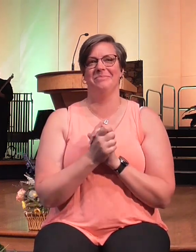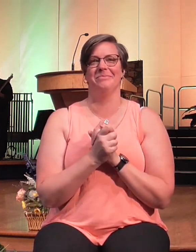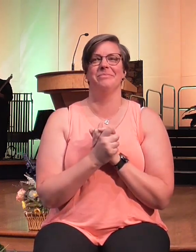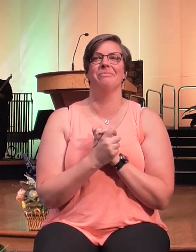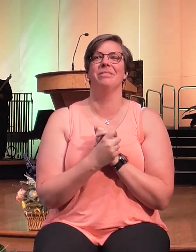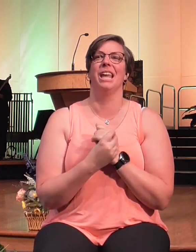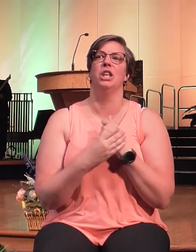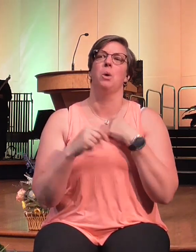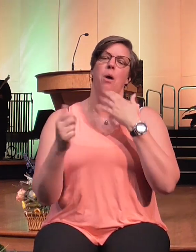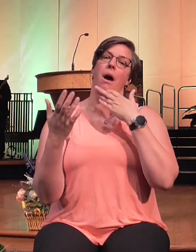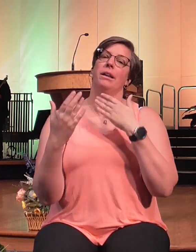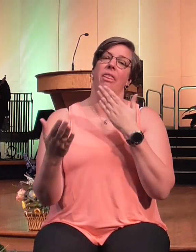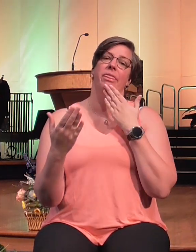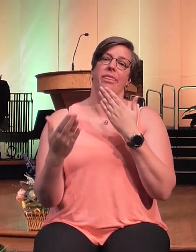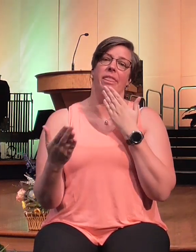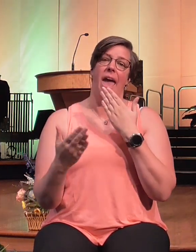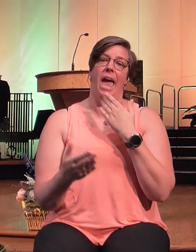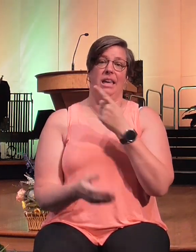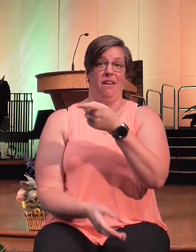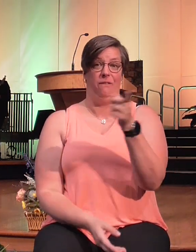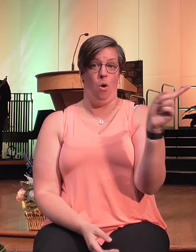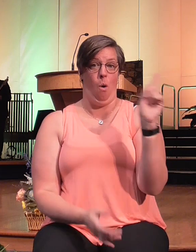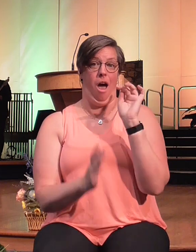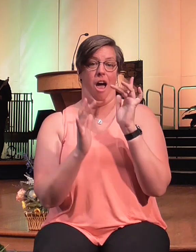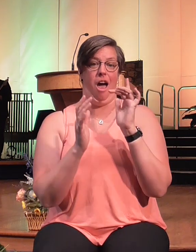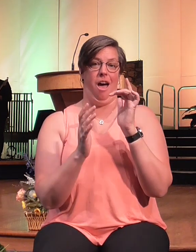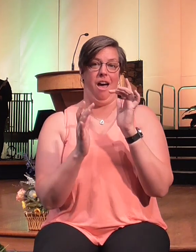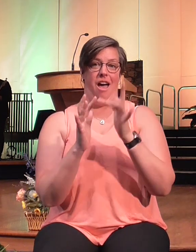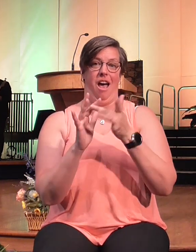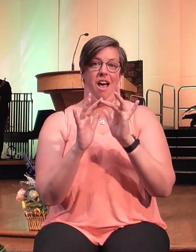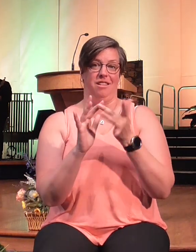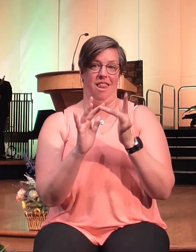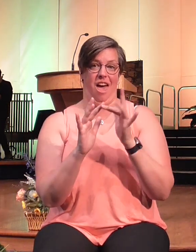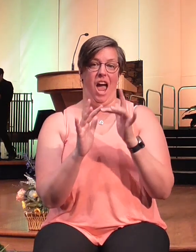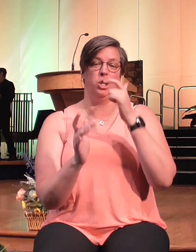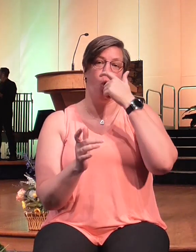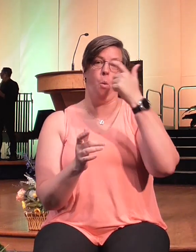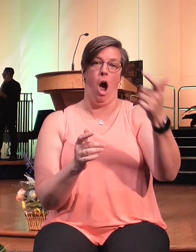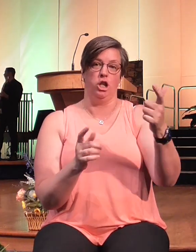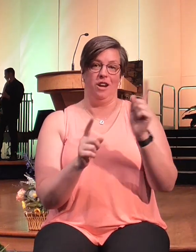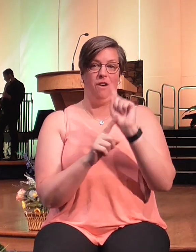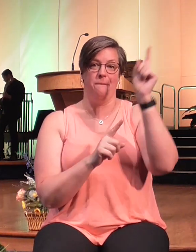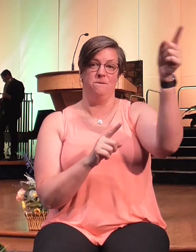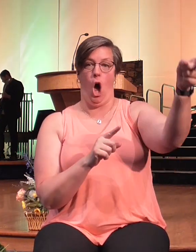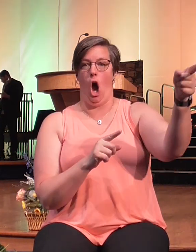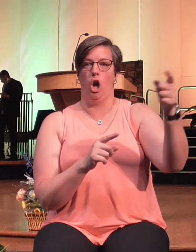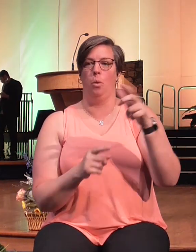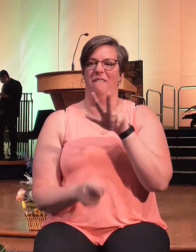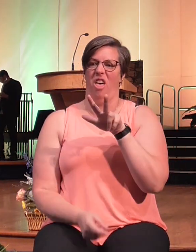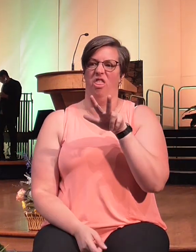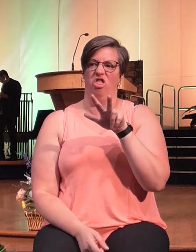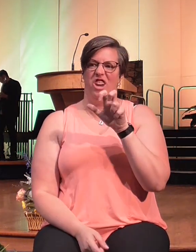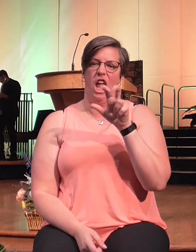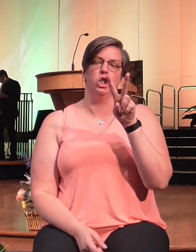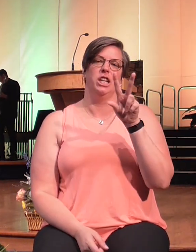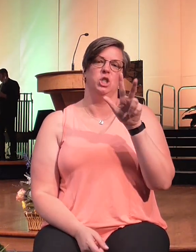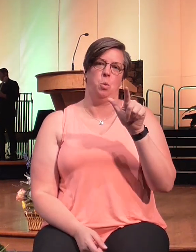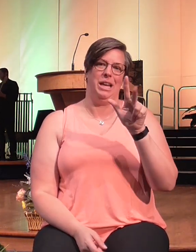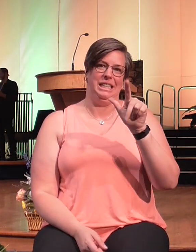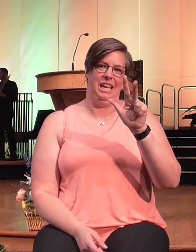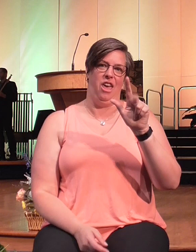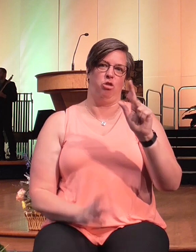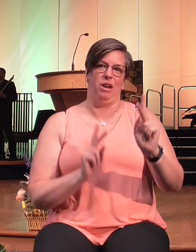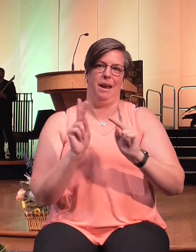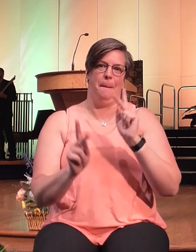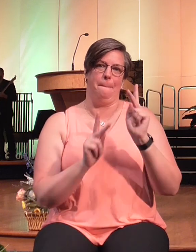I want to thank those of our online viewers watching from far and away. We have about 323 people